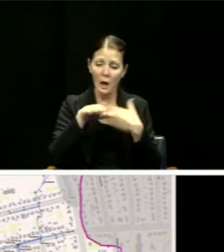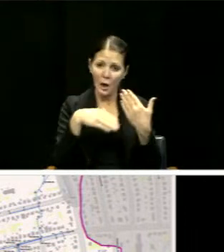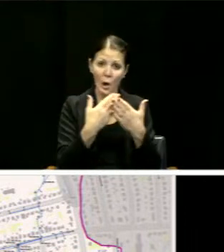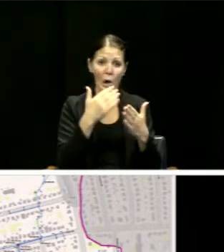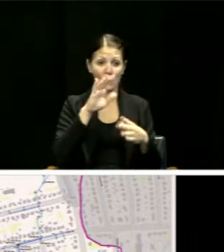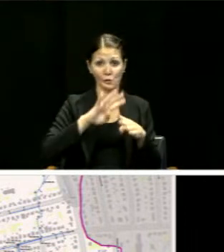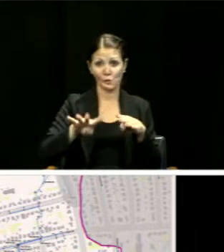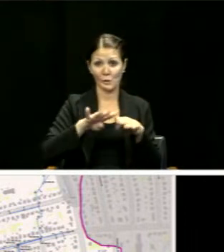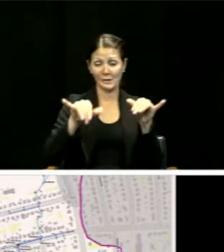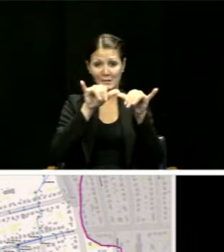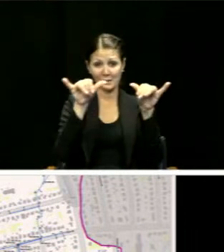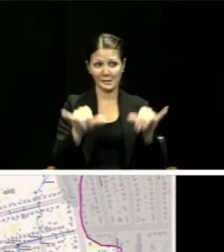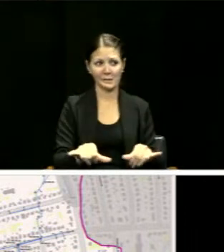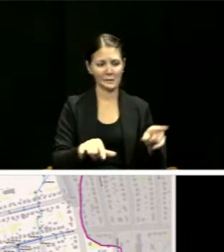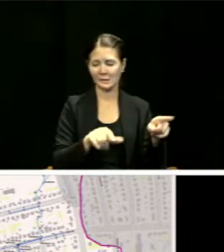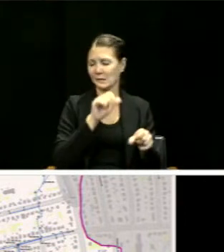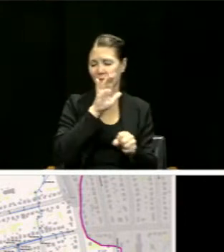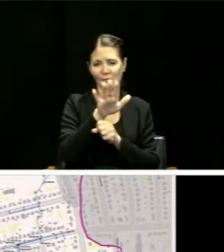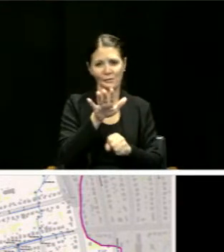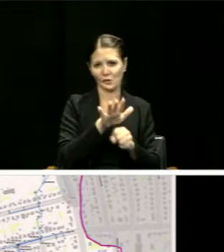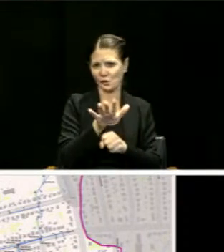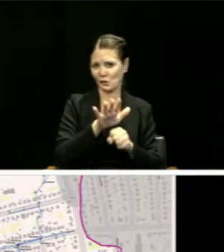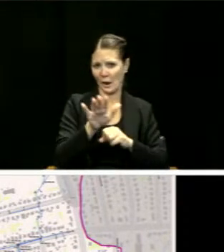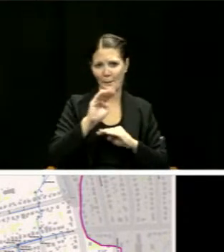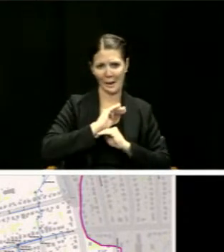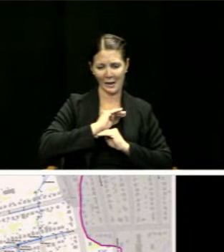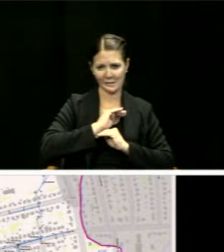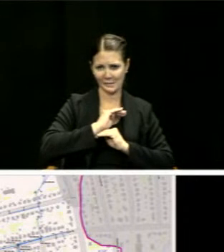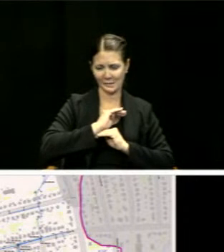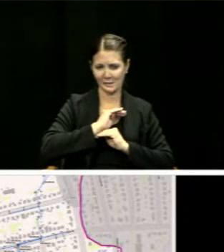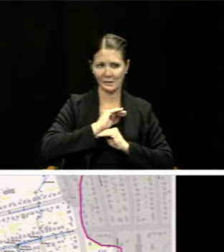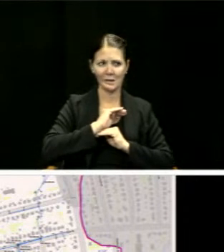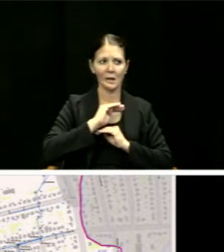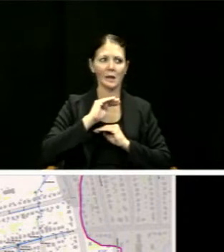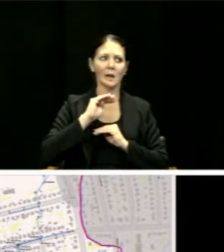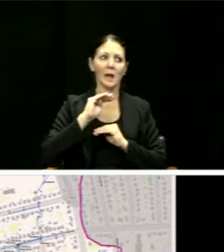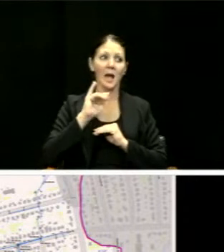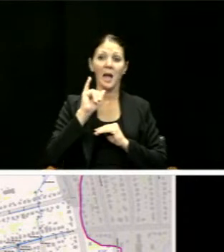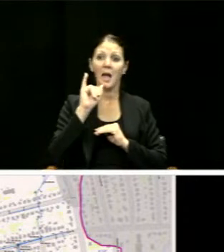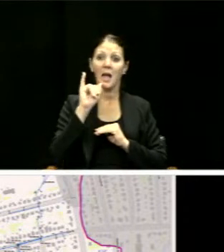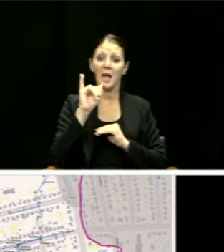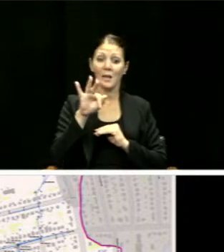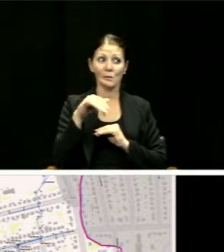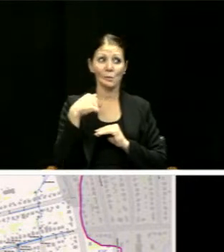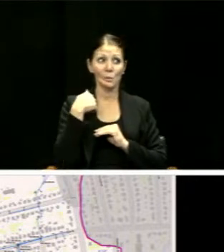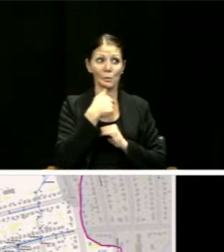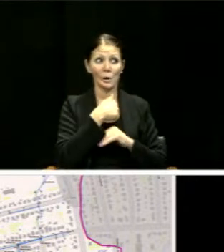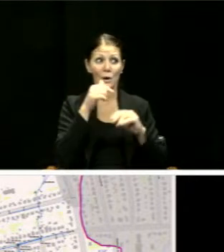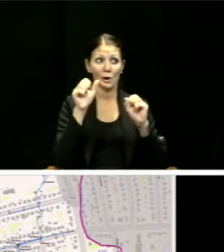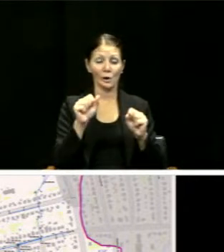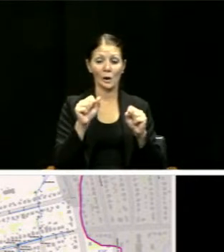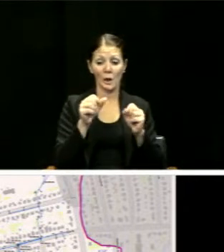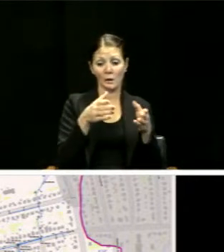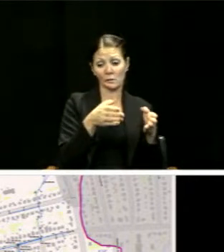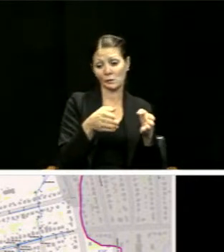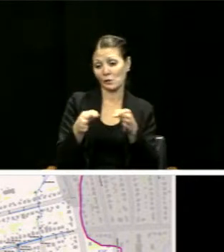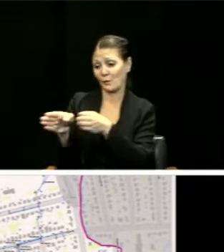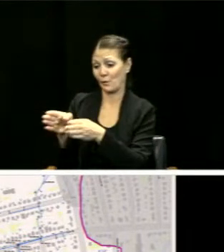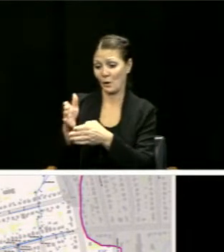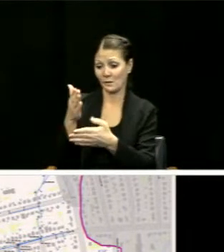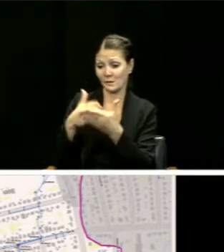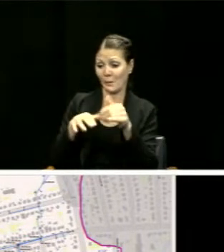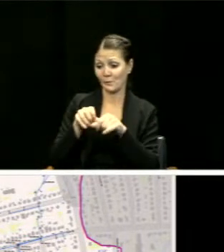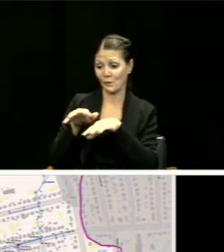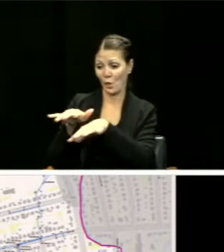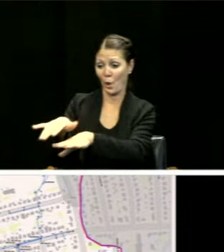system has insufficient capacity. But if we could then divert some flow in this area where the red